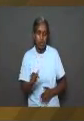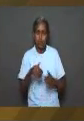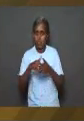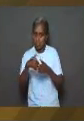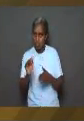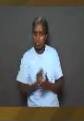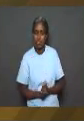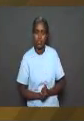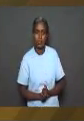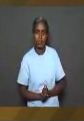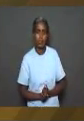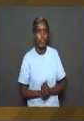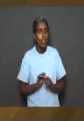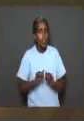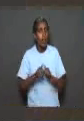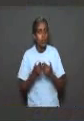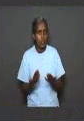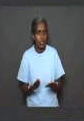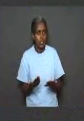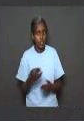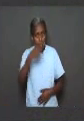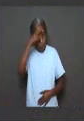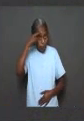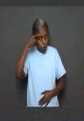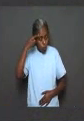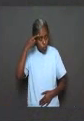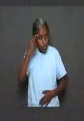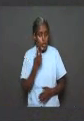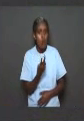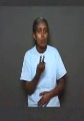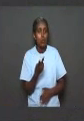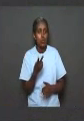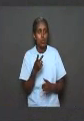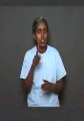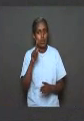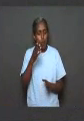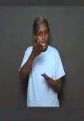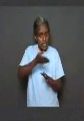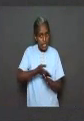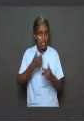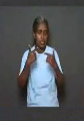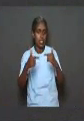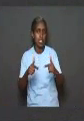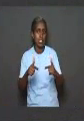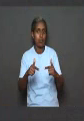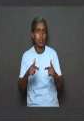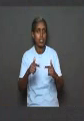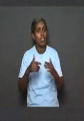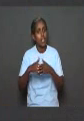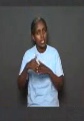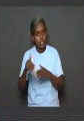exist. However, because both of the one-sided limits